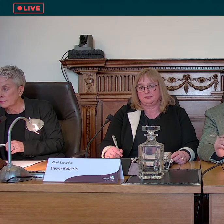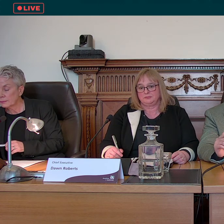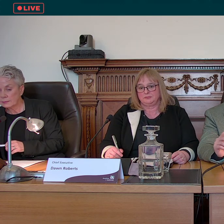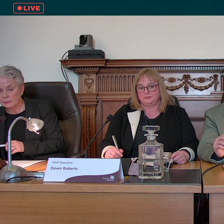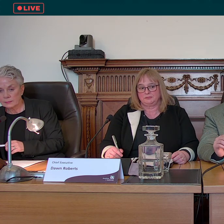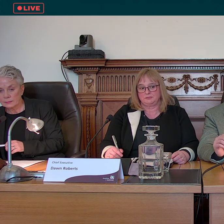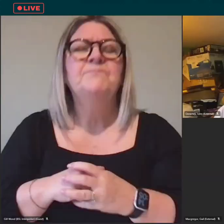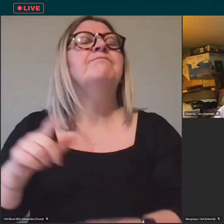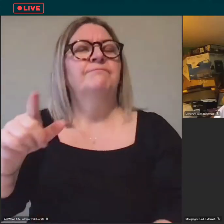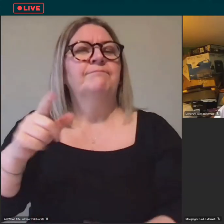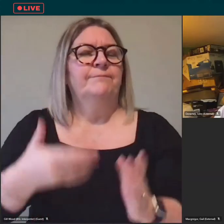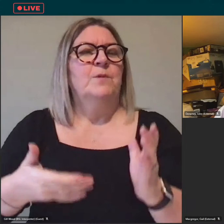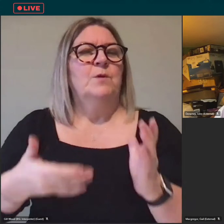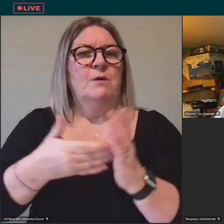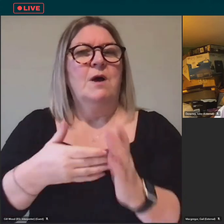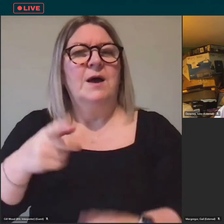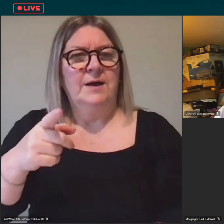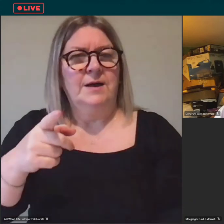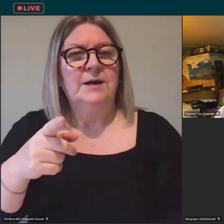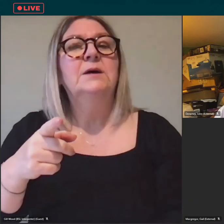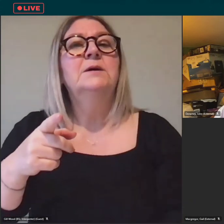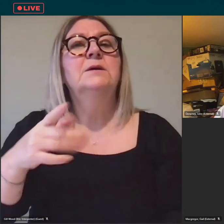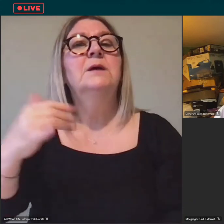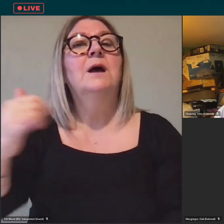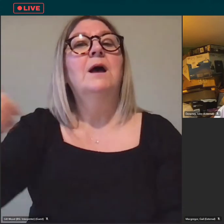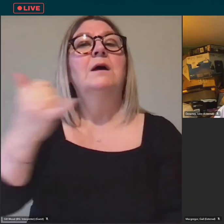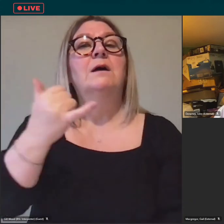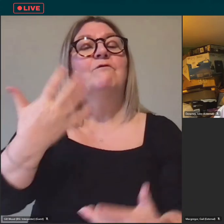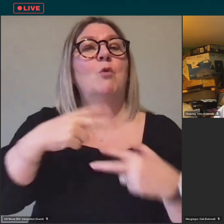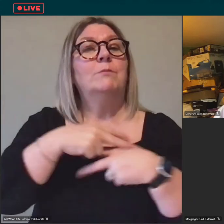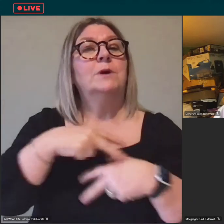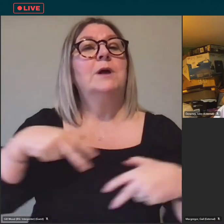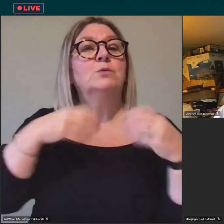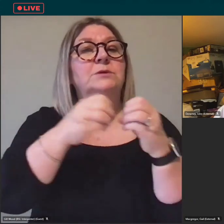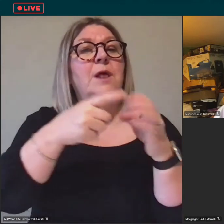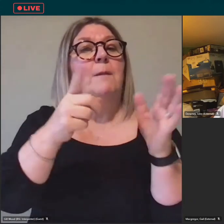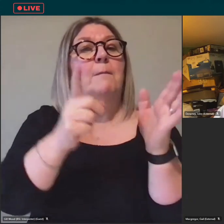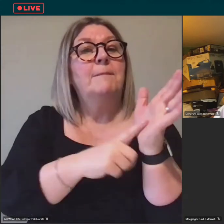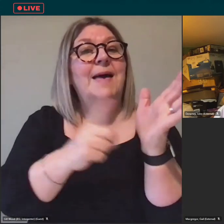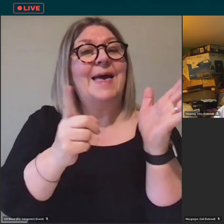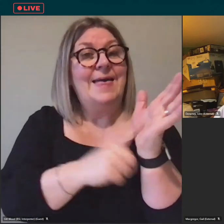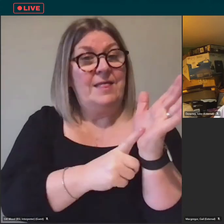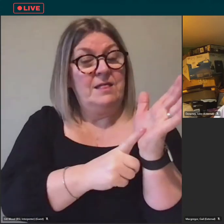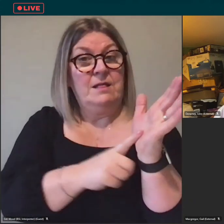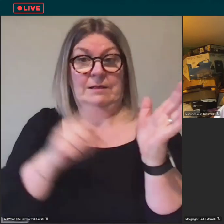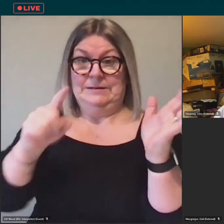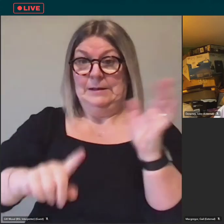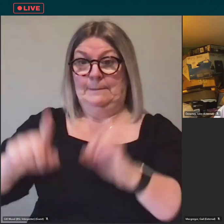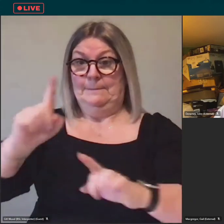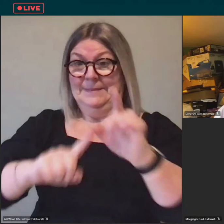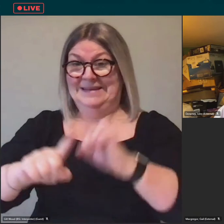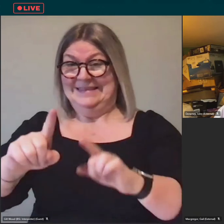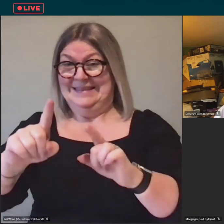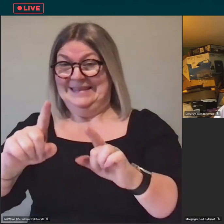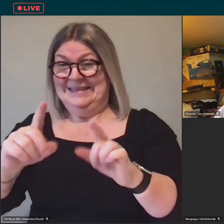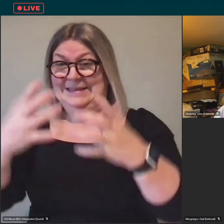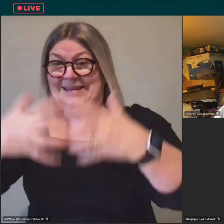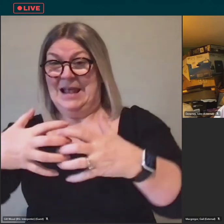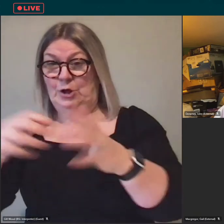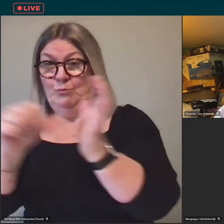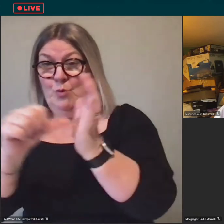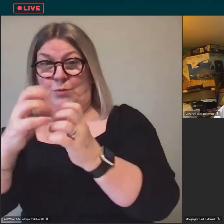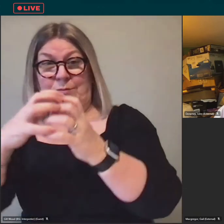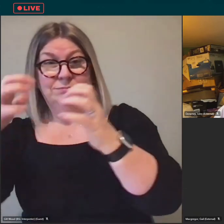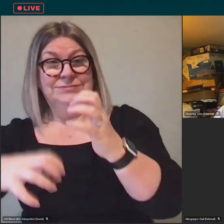Yeah, I was just to say that I had a telephone call from Councillor Bell, who is, although he's on the meeting, he's gotten technical difficulties with his